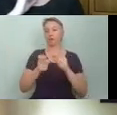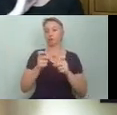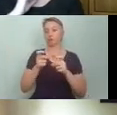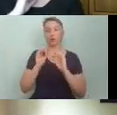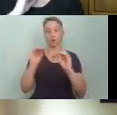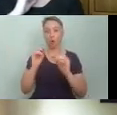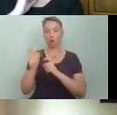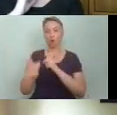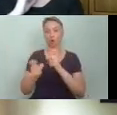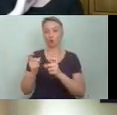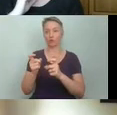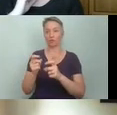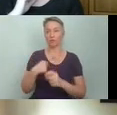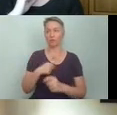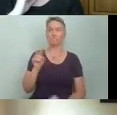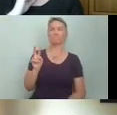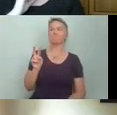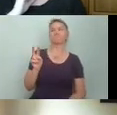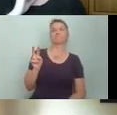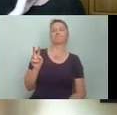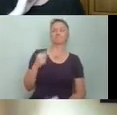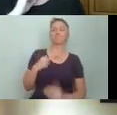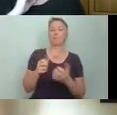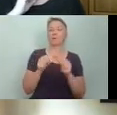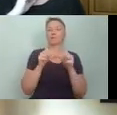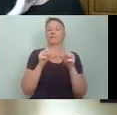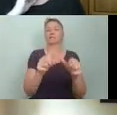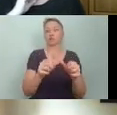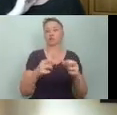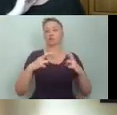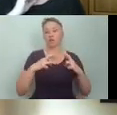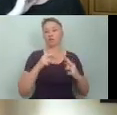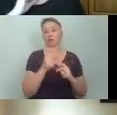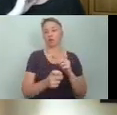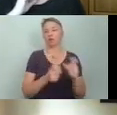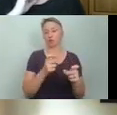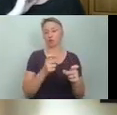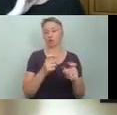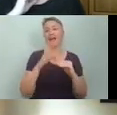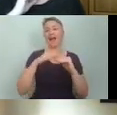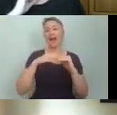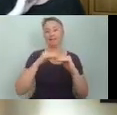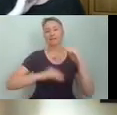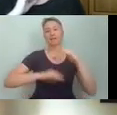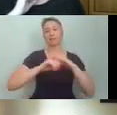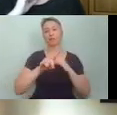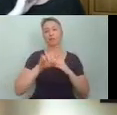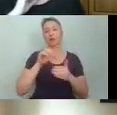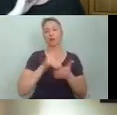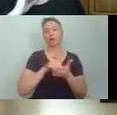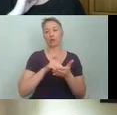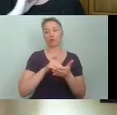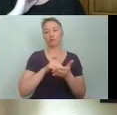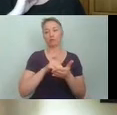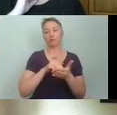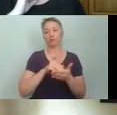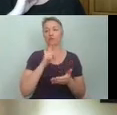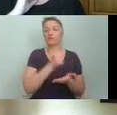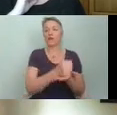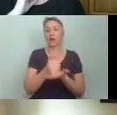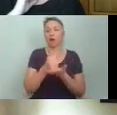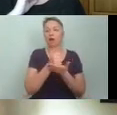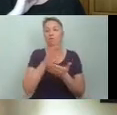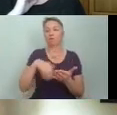we really felt that it was very important to continue the contribution at least up to the 100K to help all of our